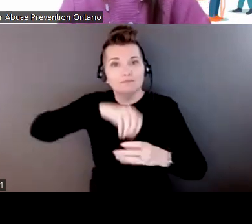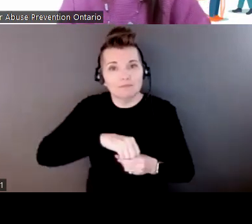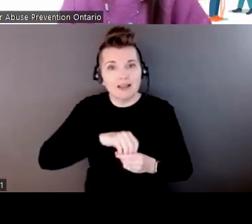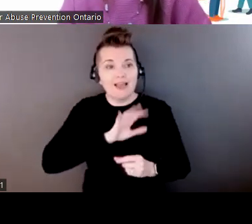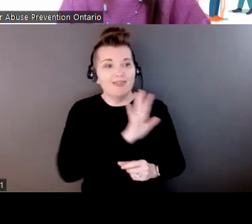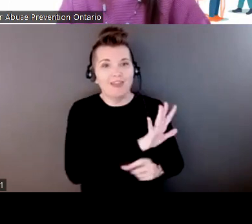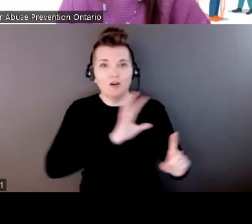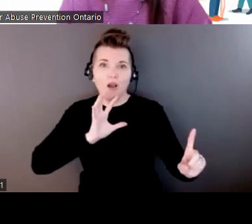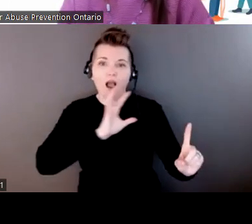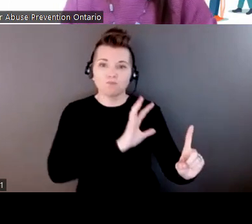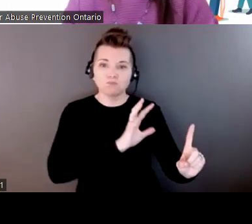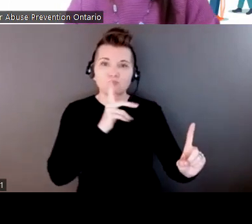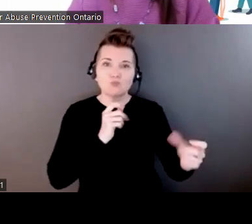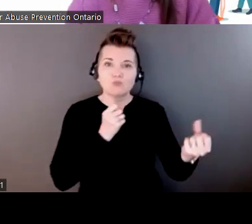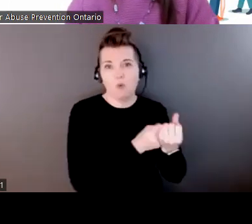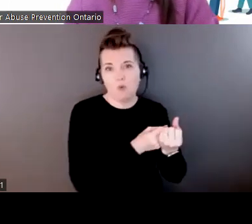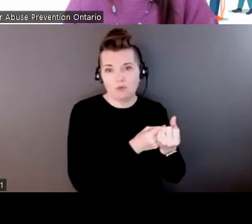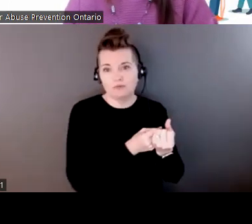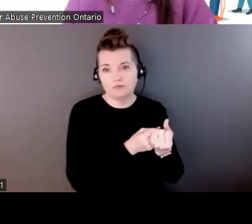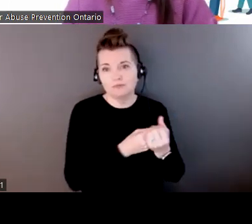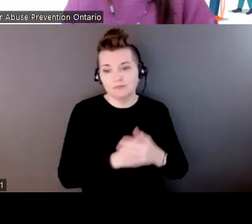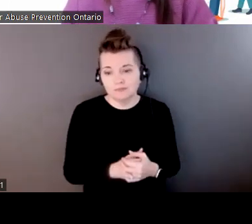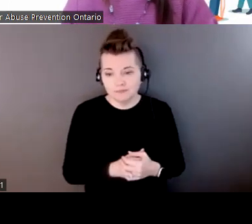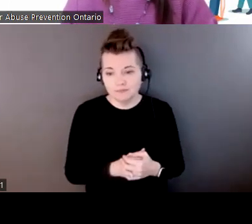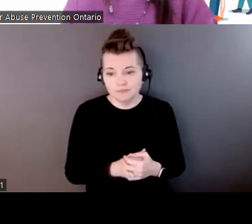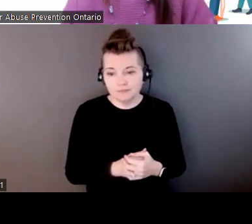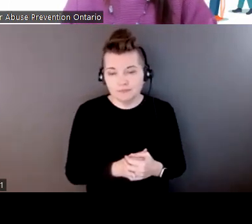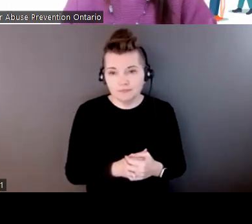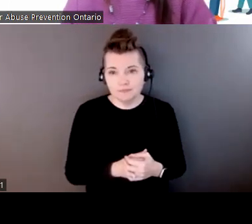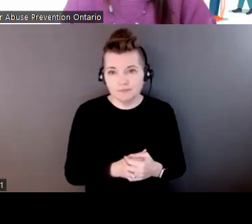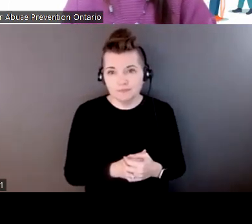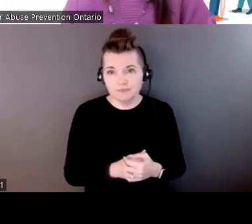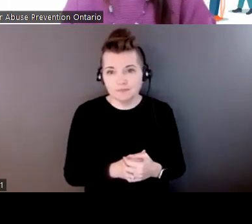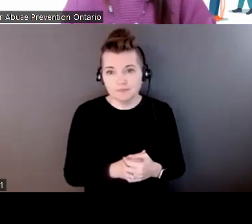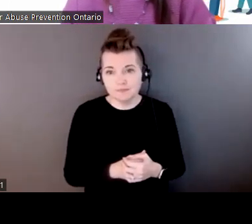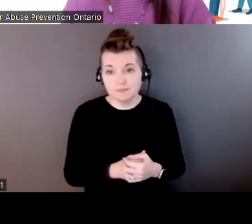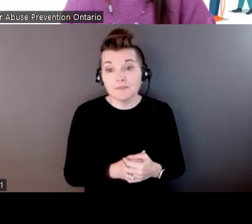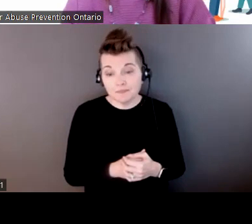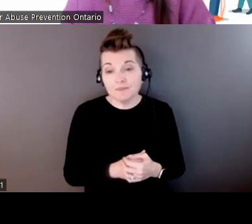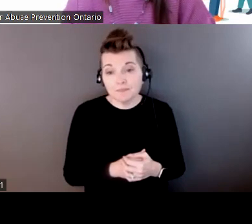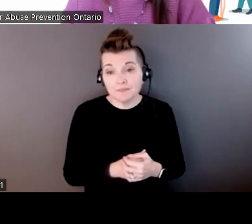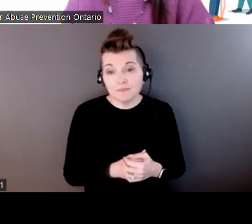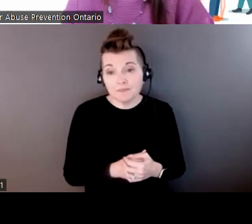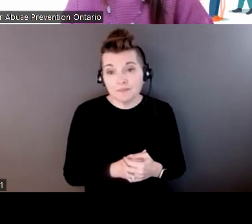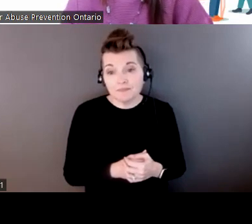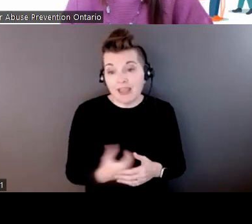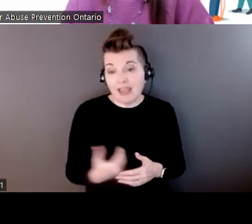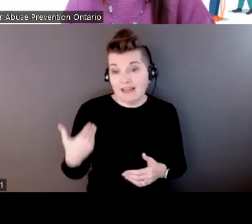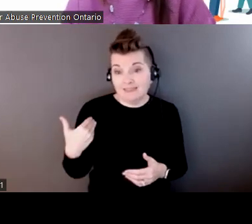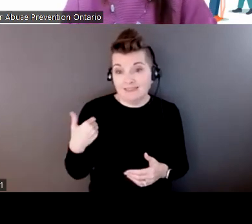best care that the organization can possibly provide. Right. And I think just getting back to that previous question, I was saying that